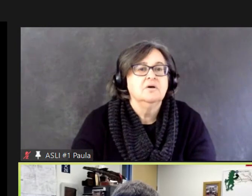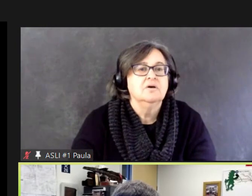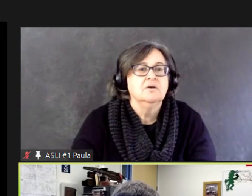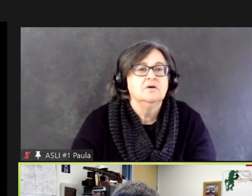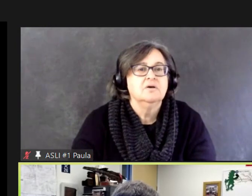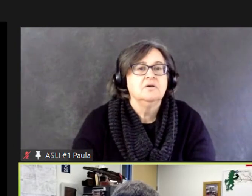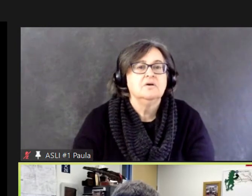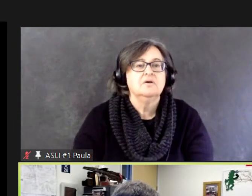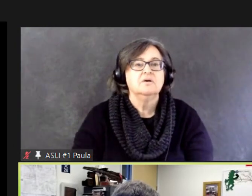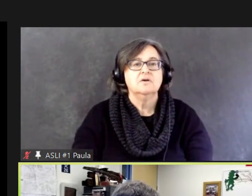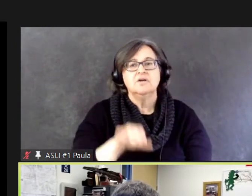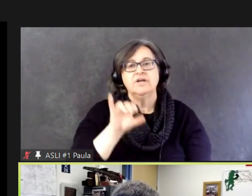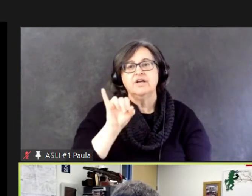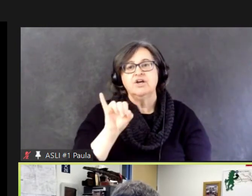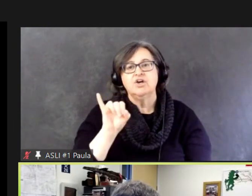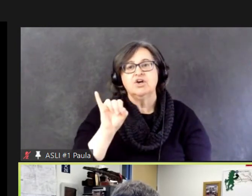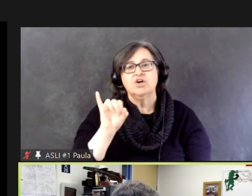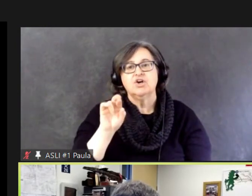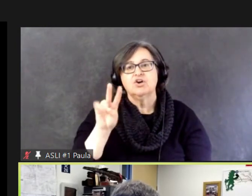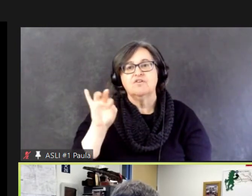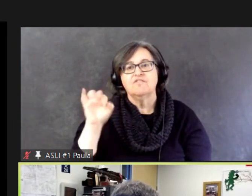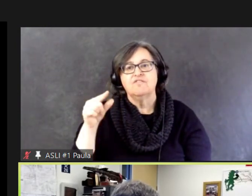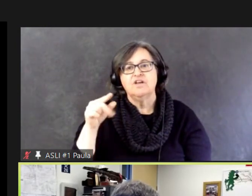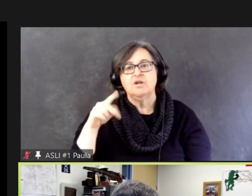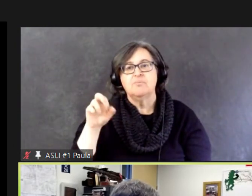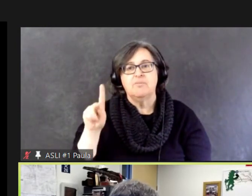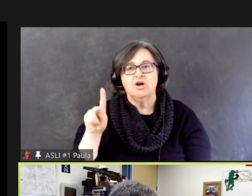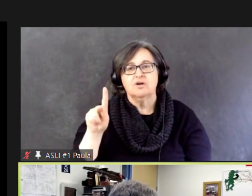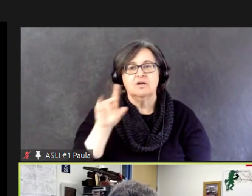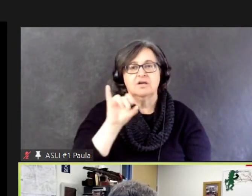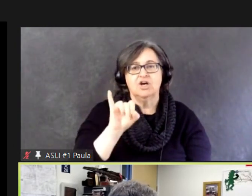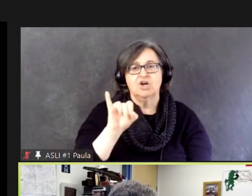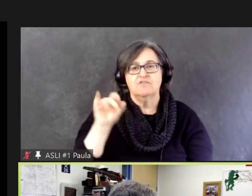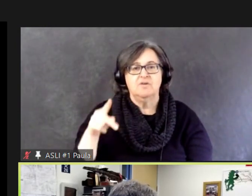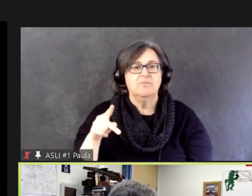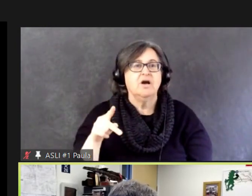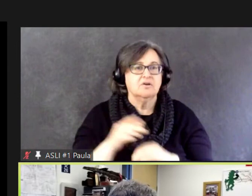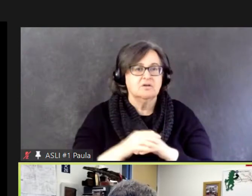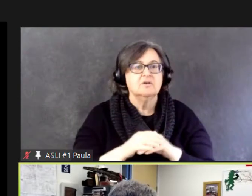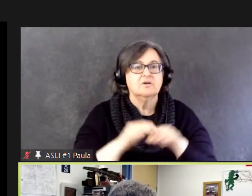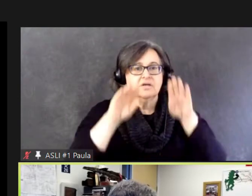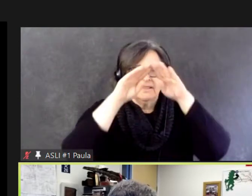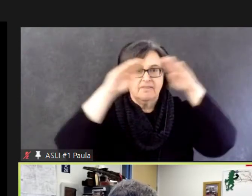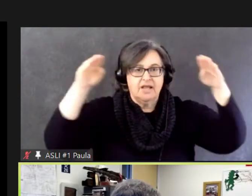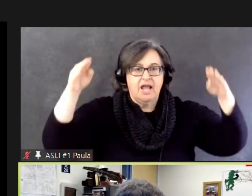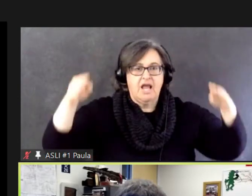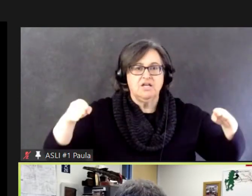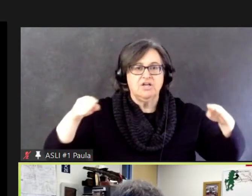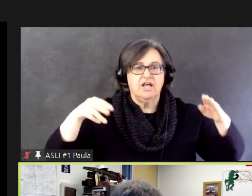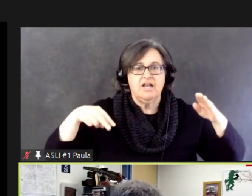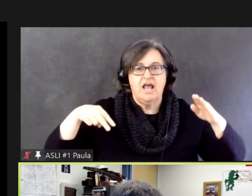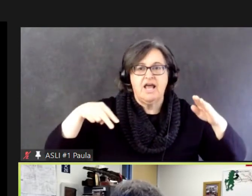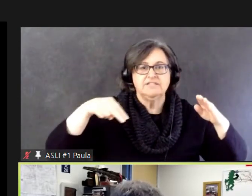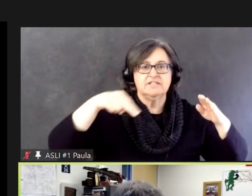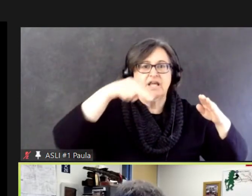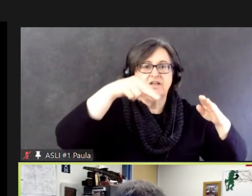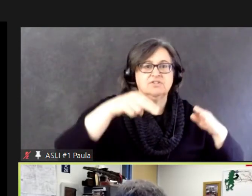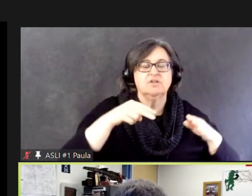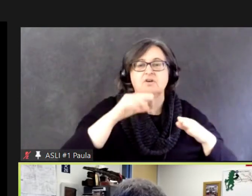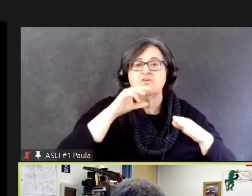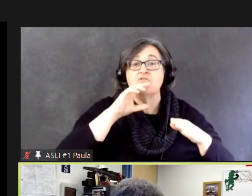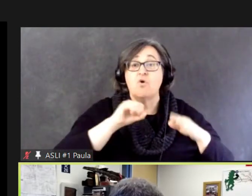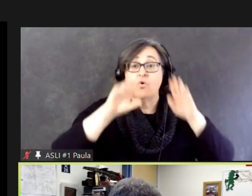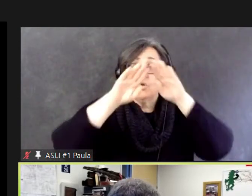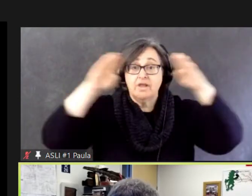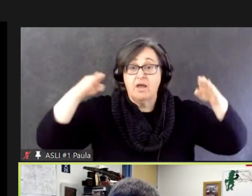This is our Irving Park escalator and canopy replacement project. So we are in the painting phase of the canopy. They've removed all the bubbles or the old canopy that they've